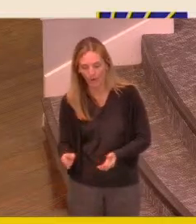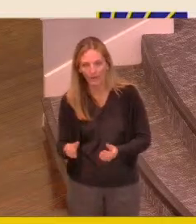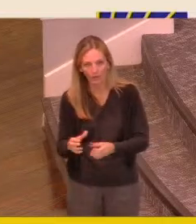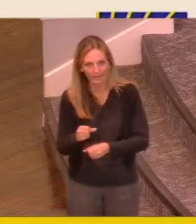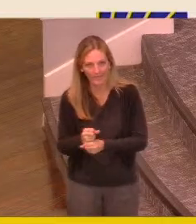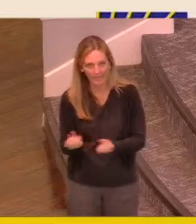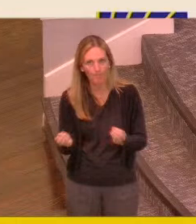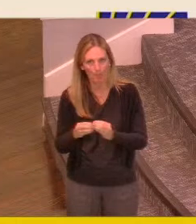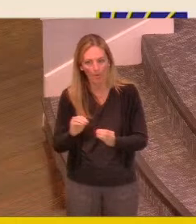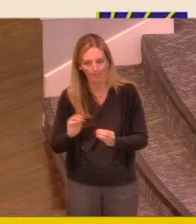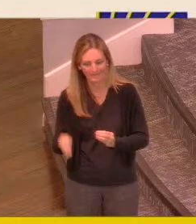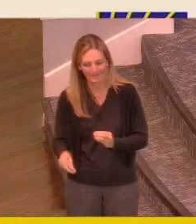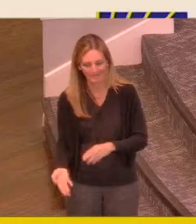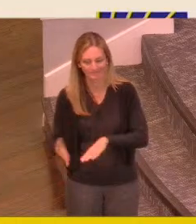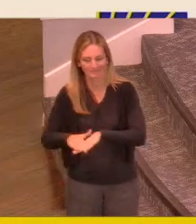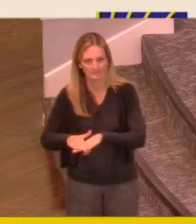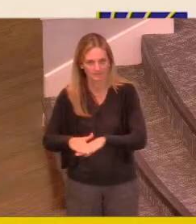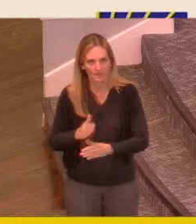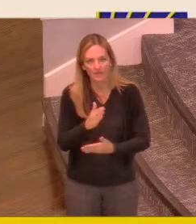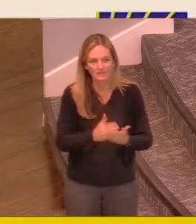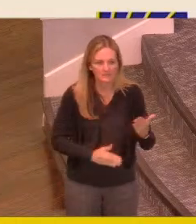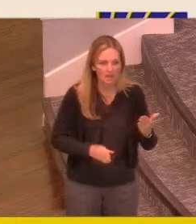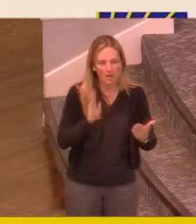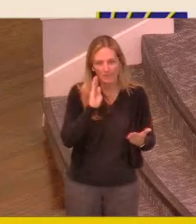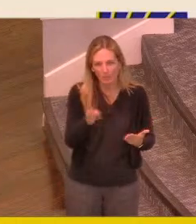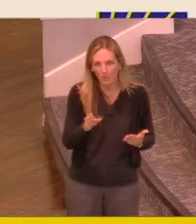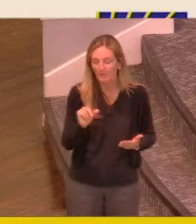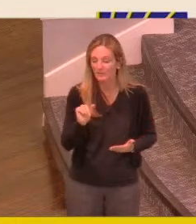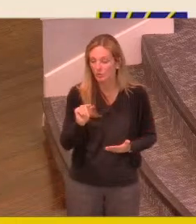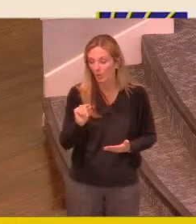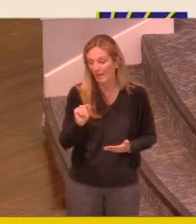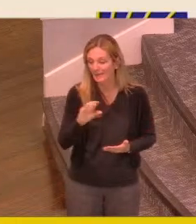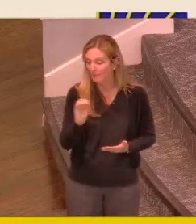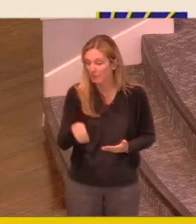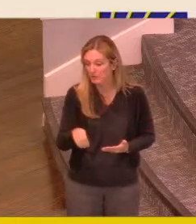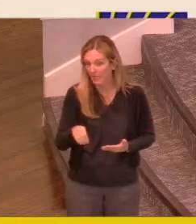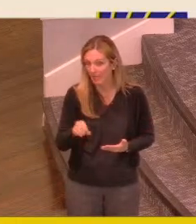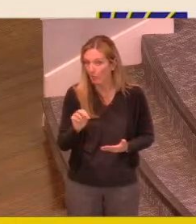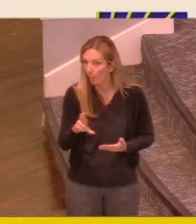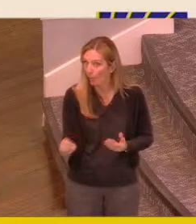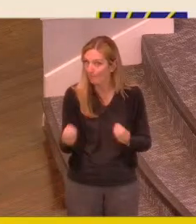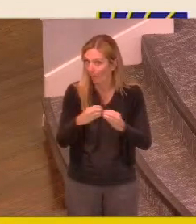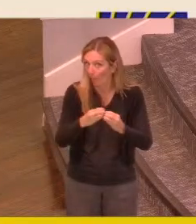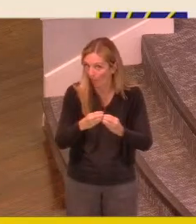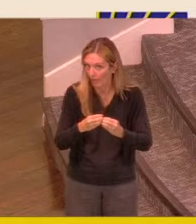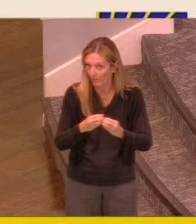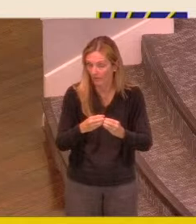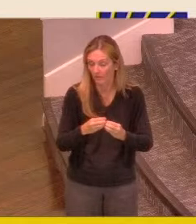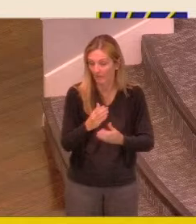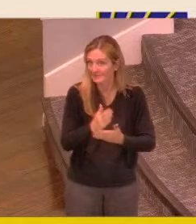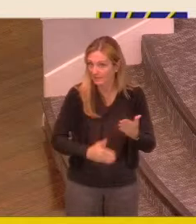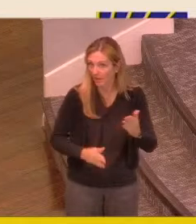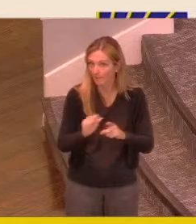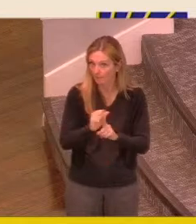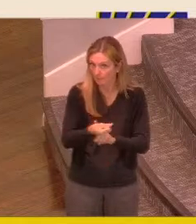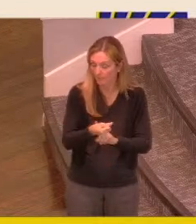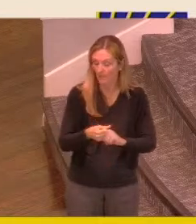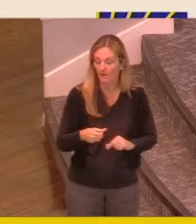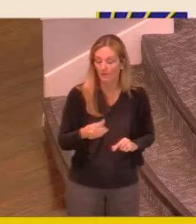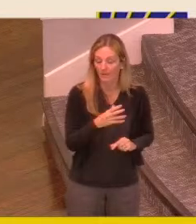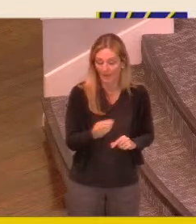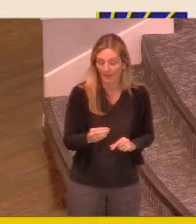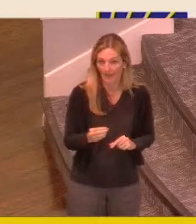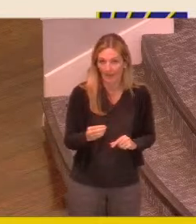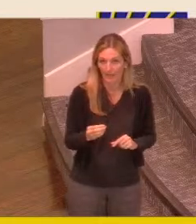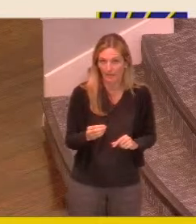some cases, it's going to be 20 or more % increase in salary. And we are working to do